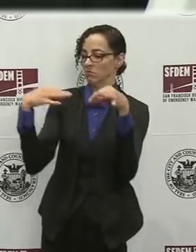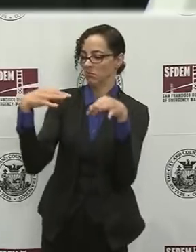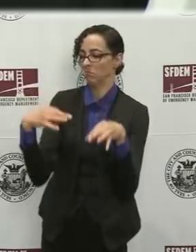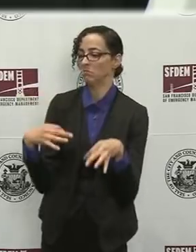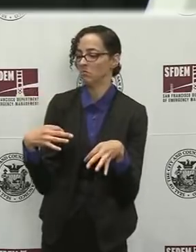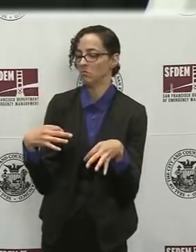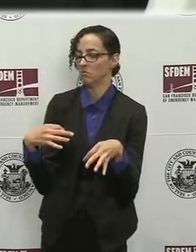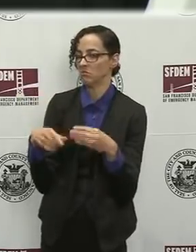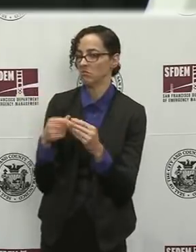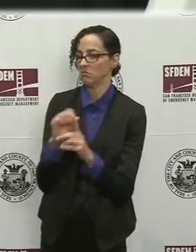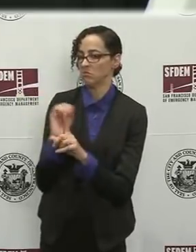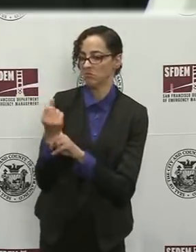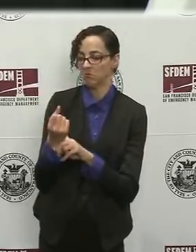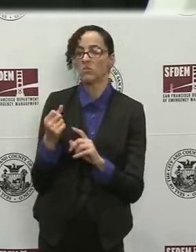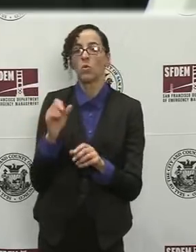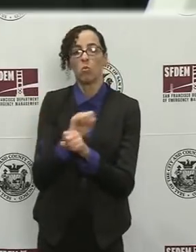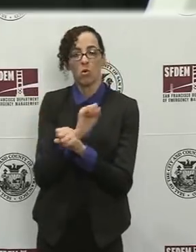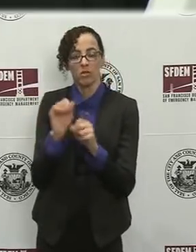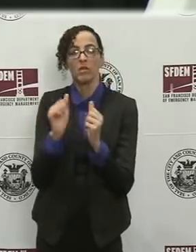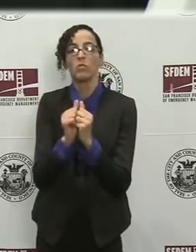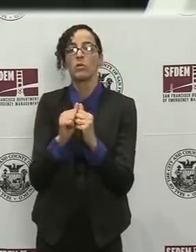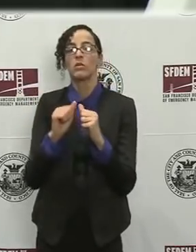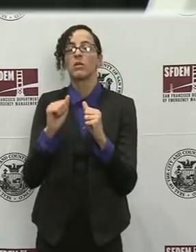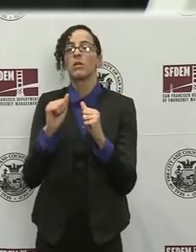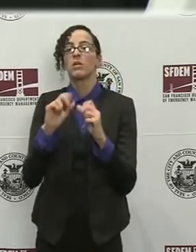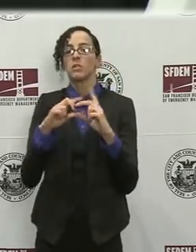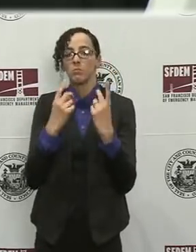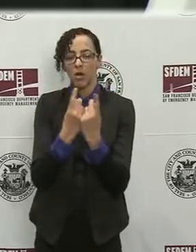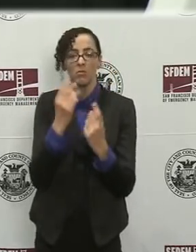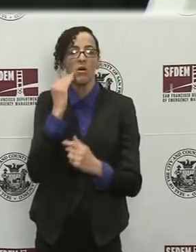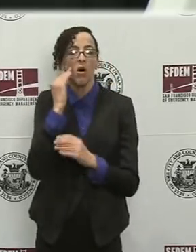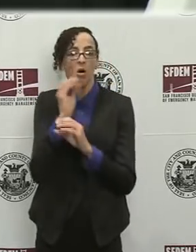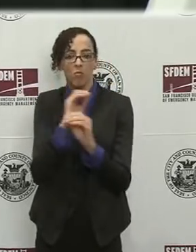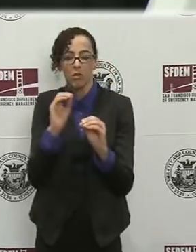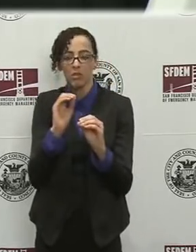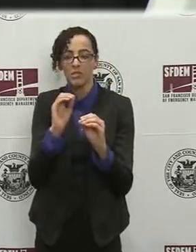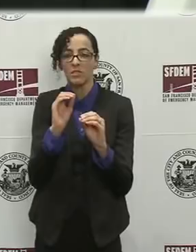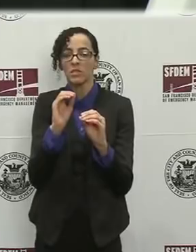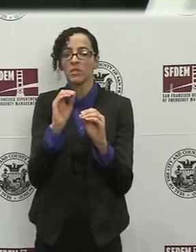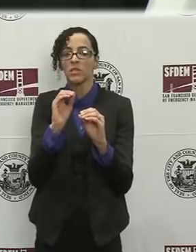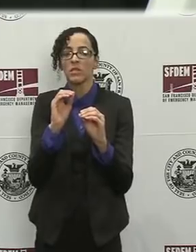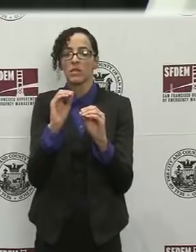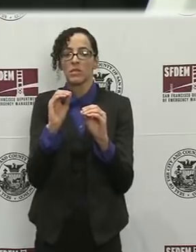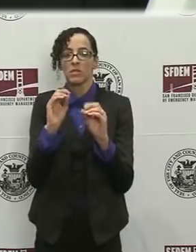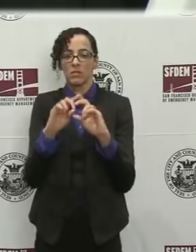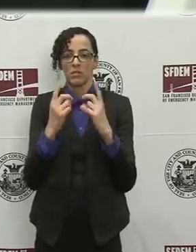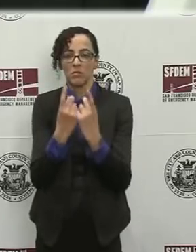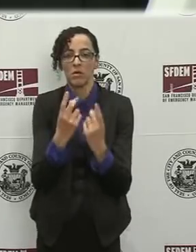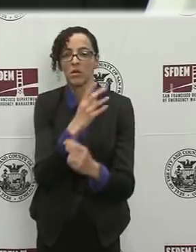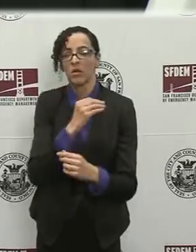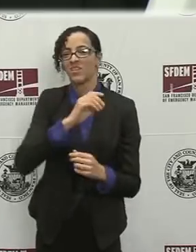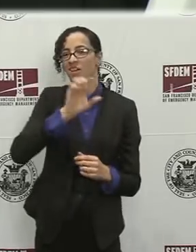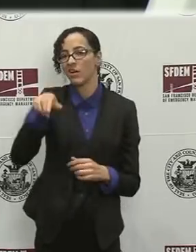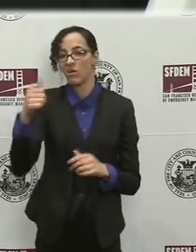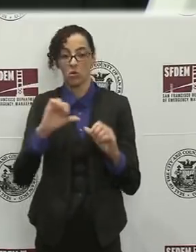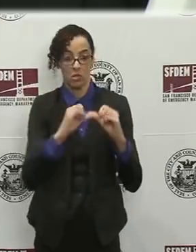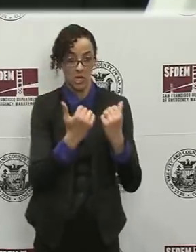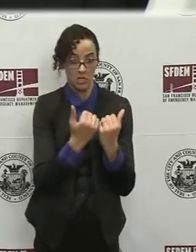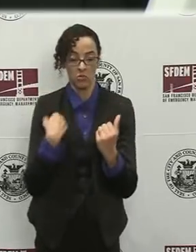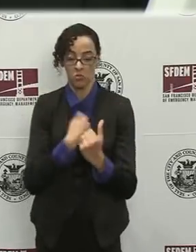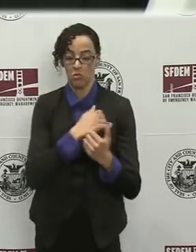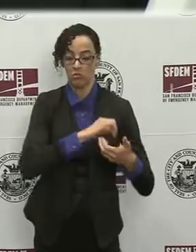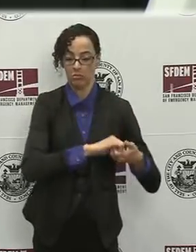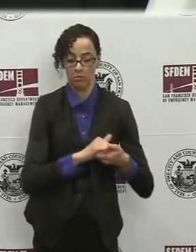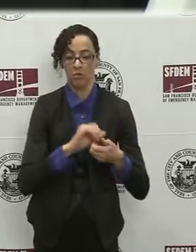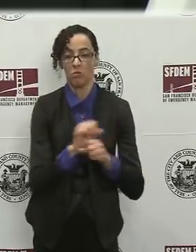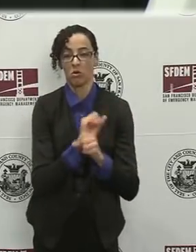of Homelessness and Supportive Housing and the Human Services Agency to try to rectify some of the challenges that we see there. So that work is ongoing.